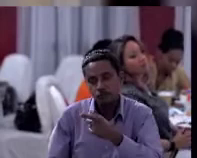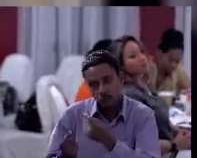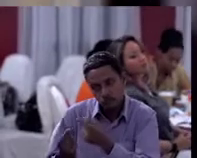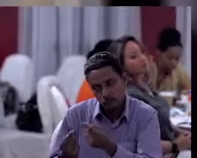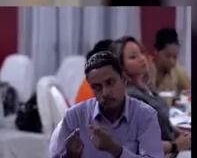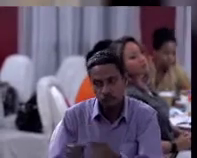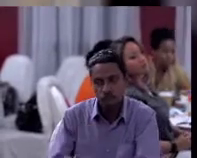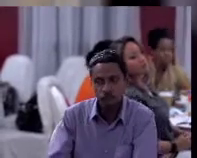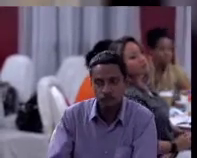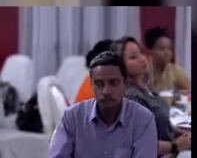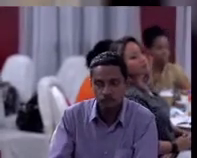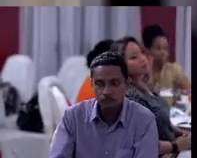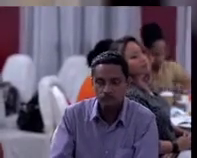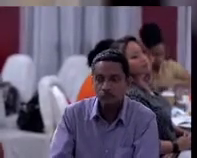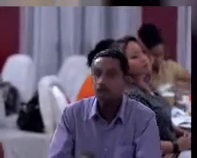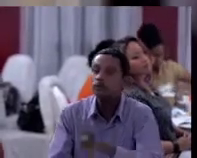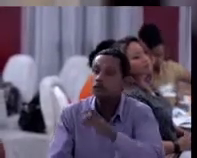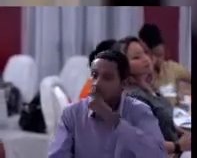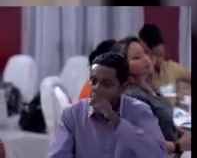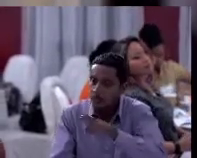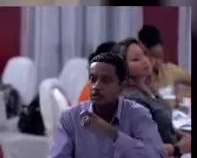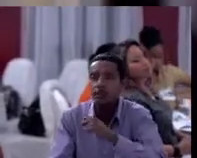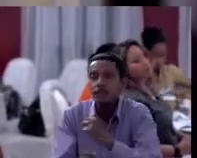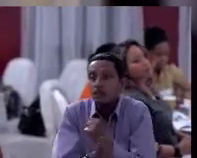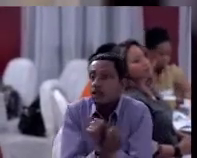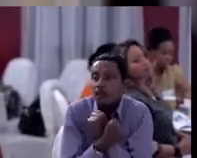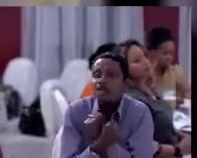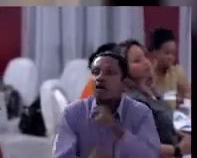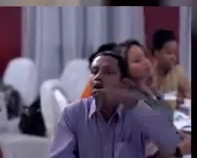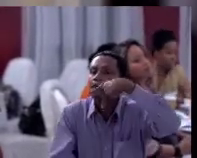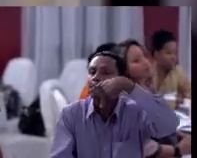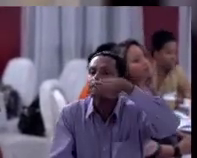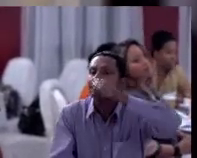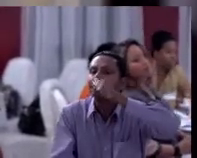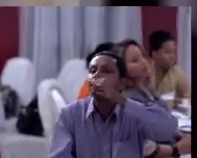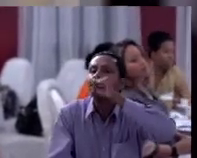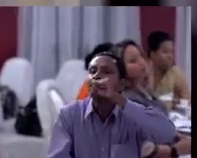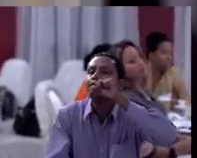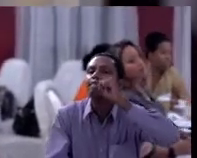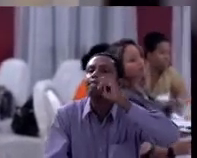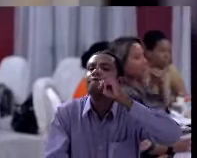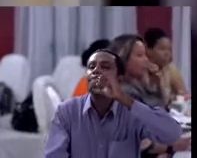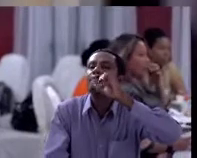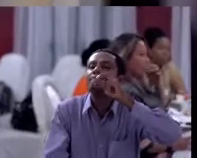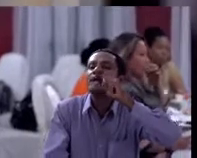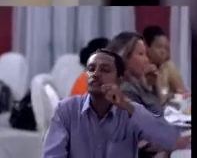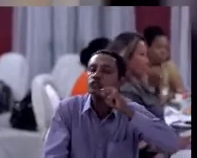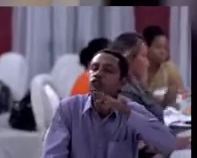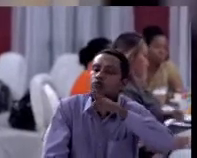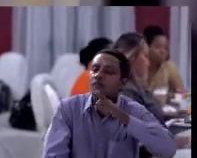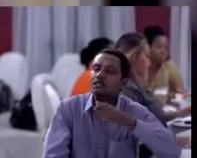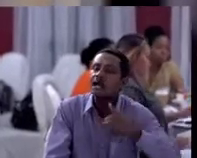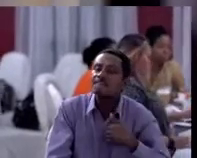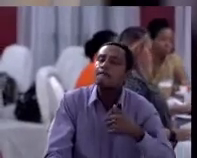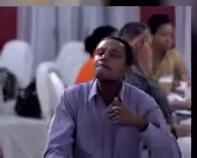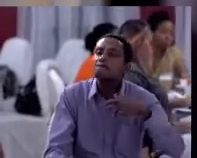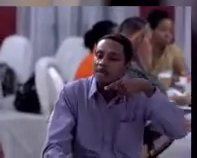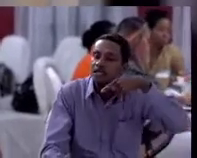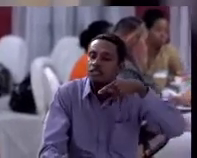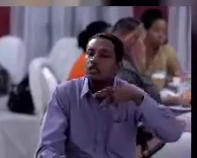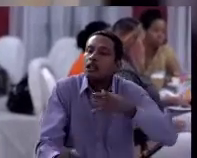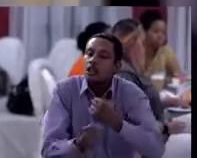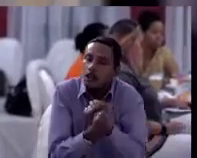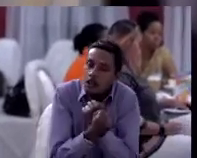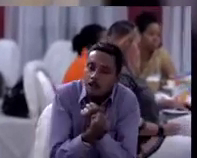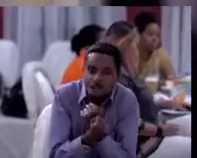for yourself emotionally to keep going. And passion is the ingredient that you have